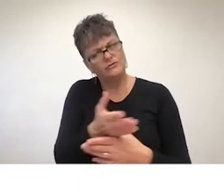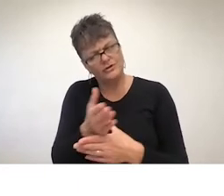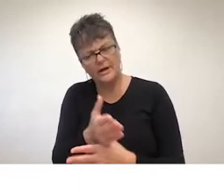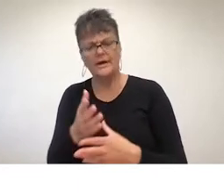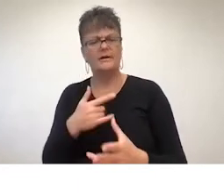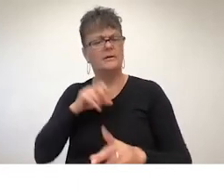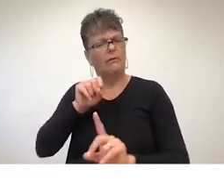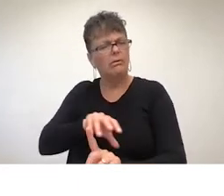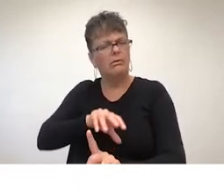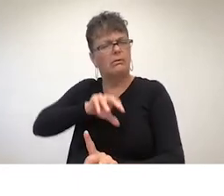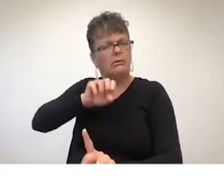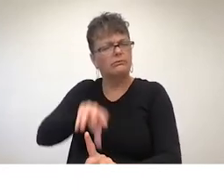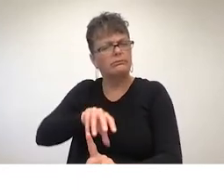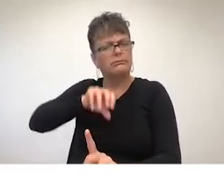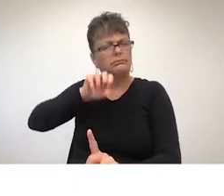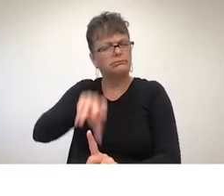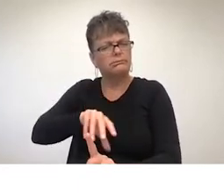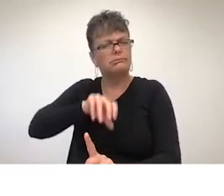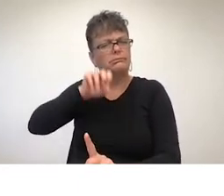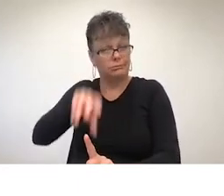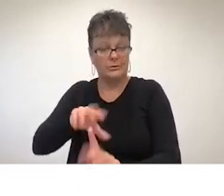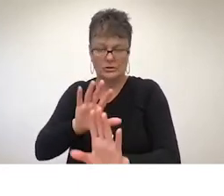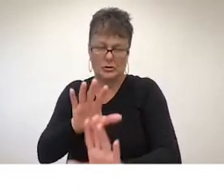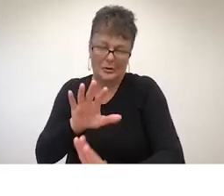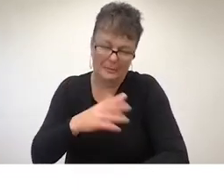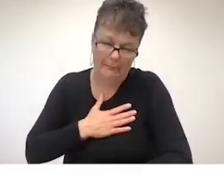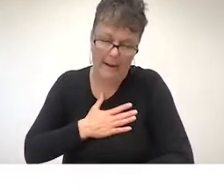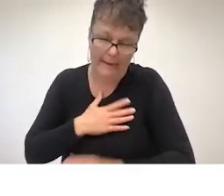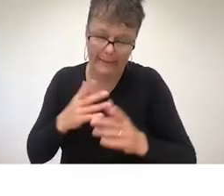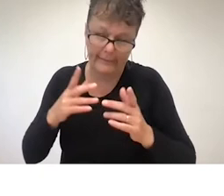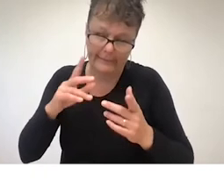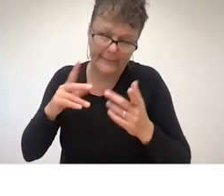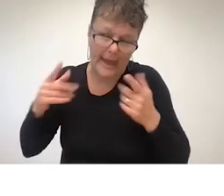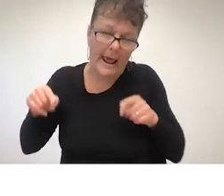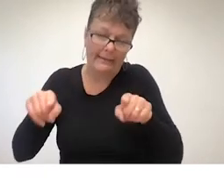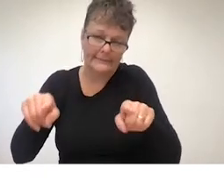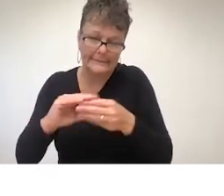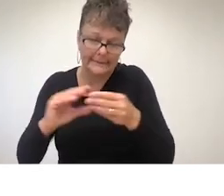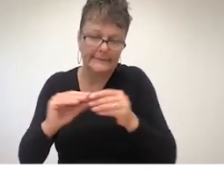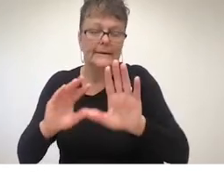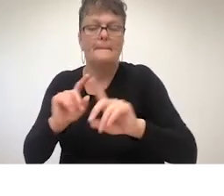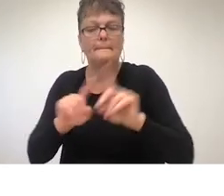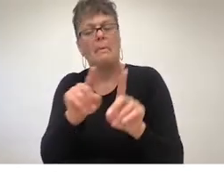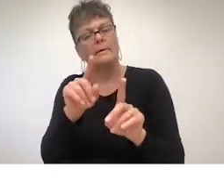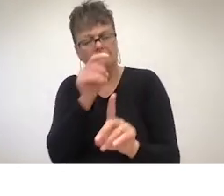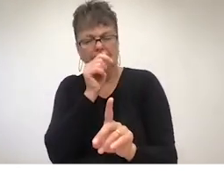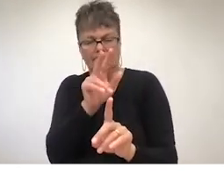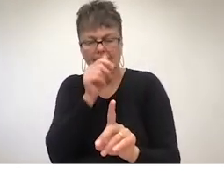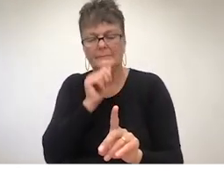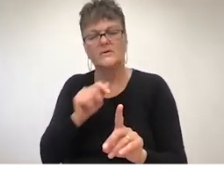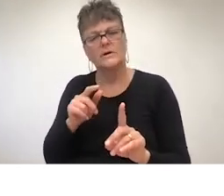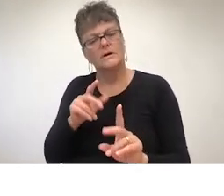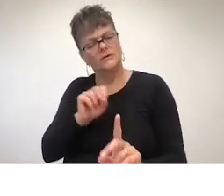happens. You know, bear with me on this kind of analogy, but I think maybe we want to give a little bit of time and